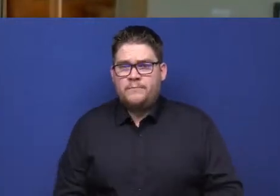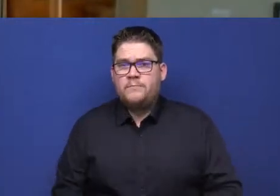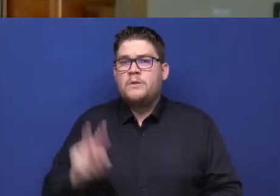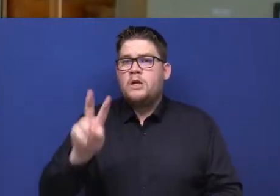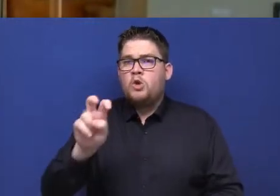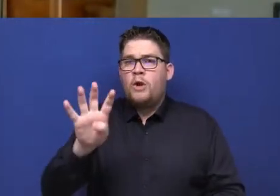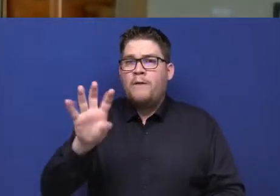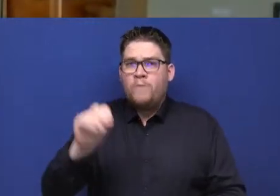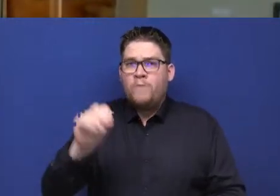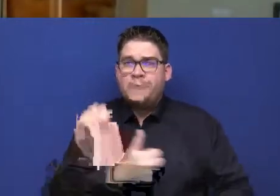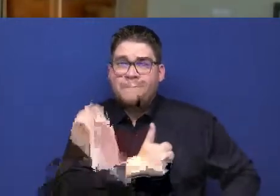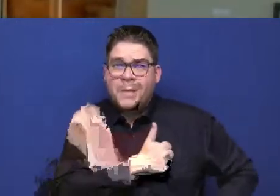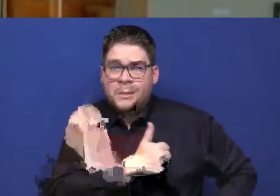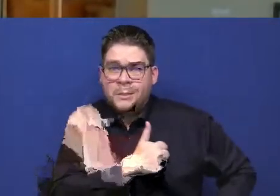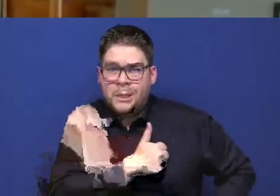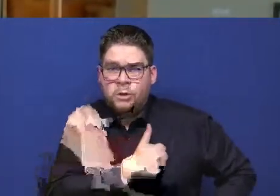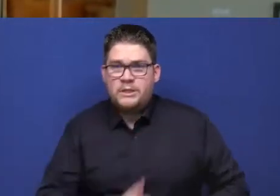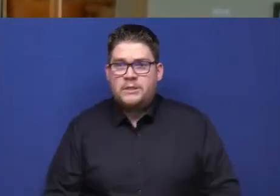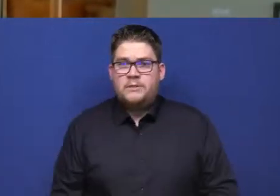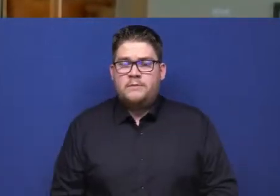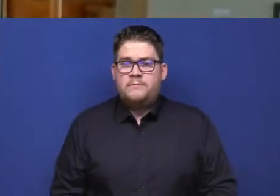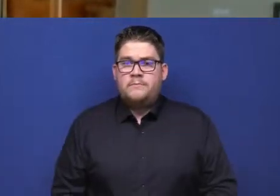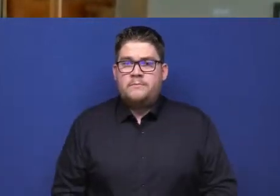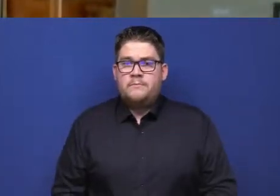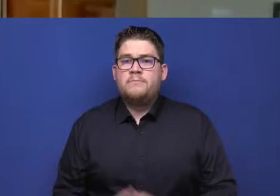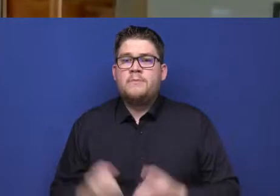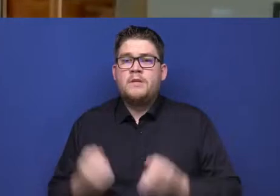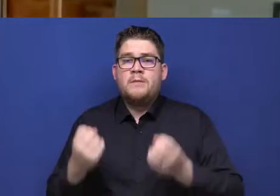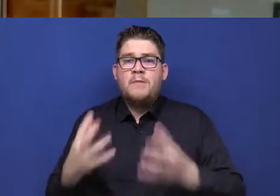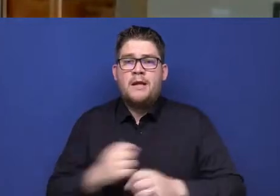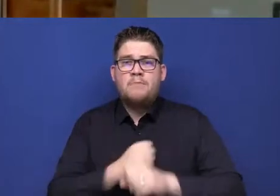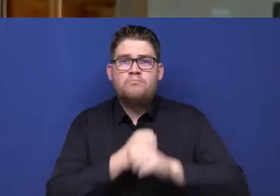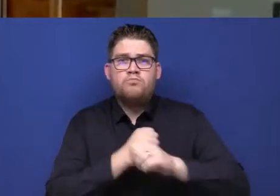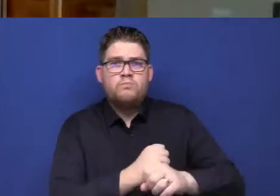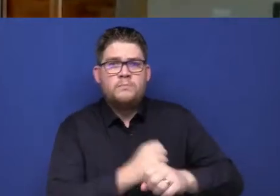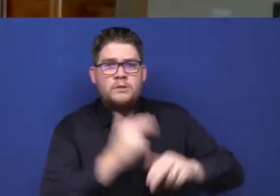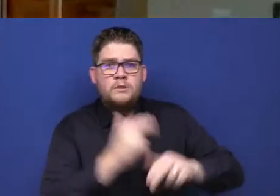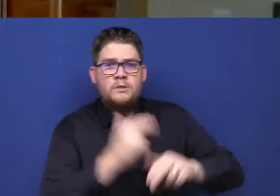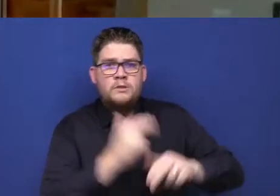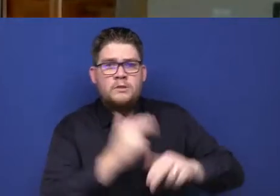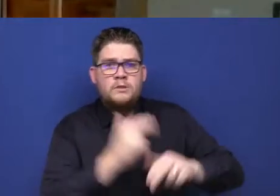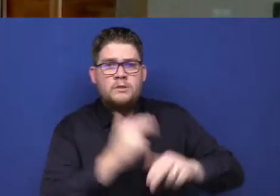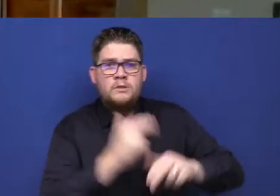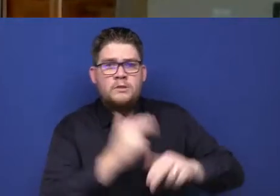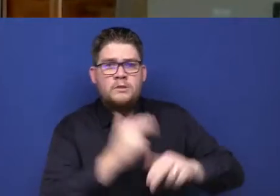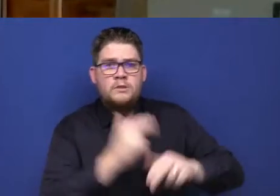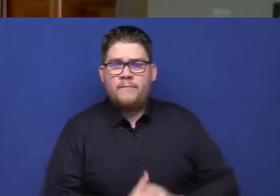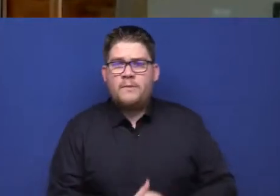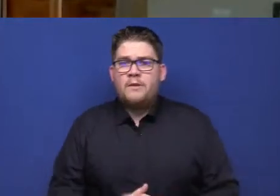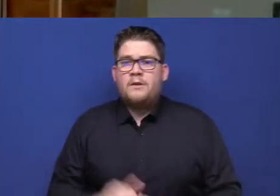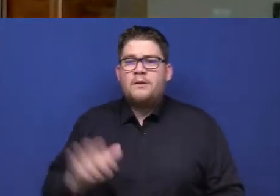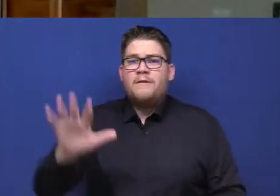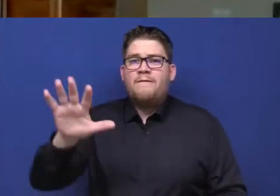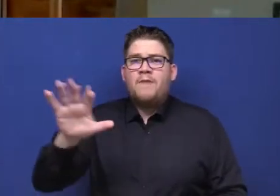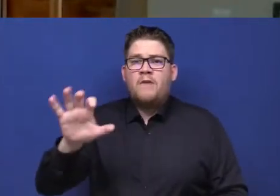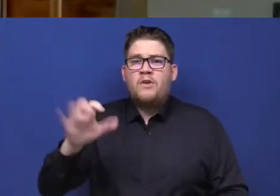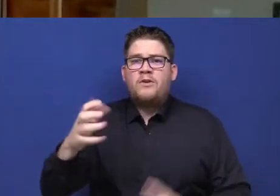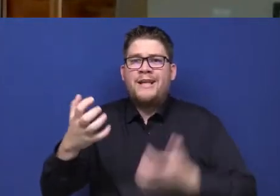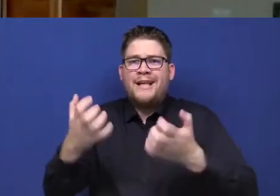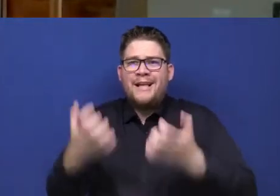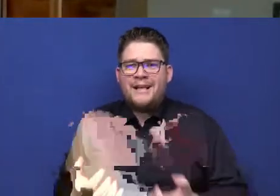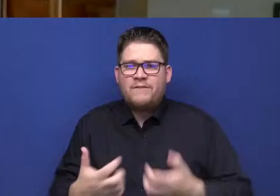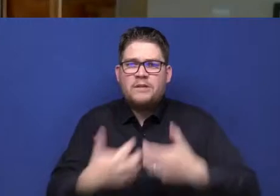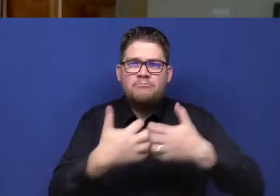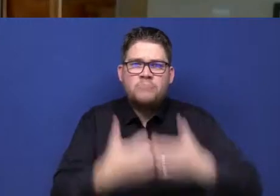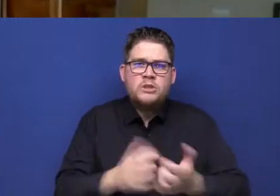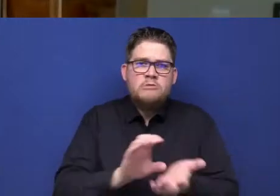equipment, 147 helicopters, 38 air tanker aircraft. In terms of recently received resources,